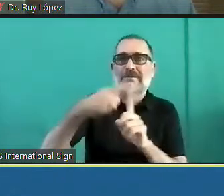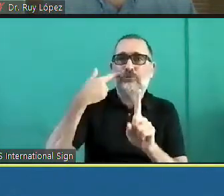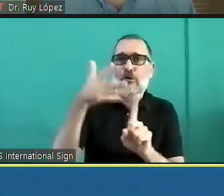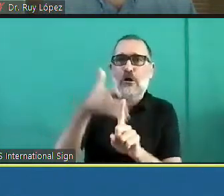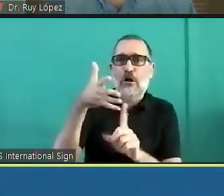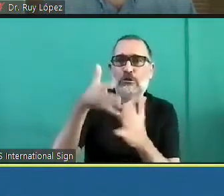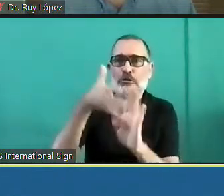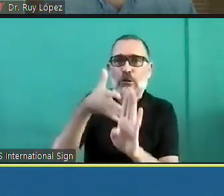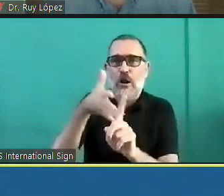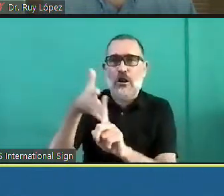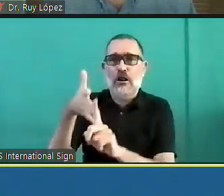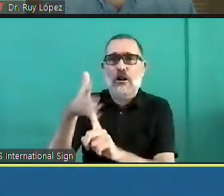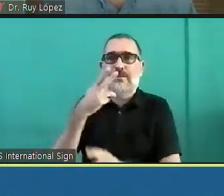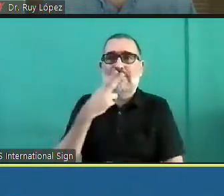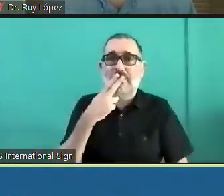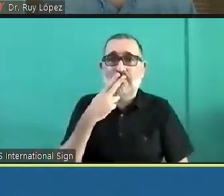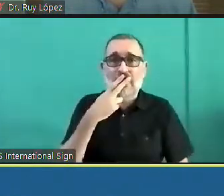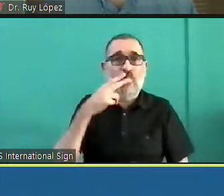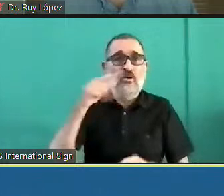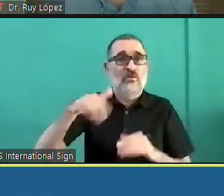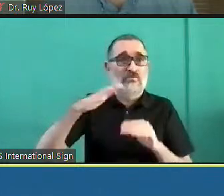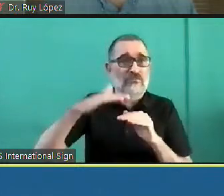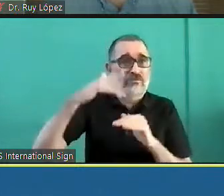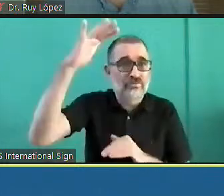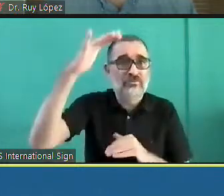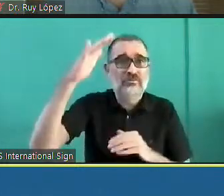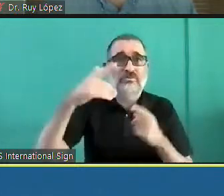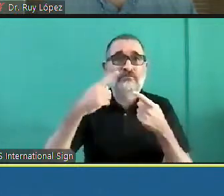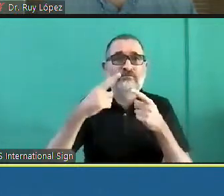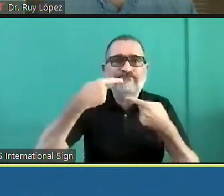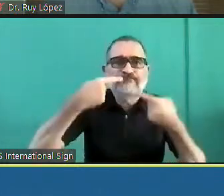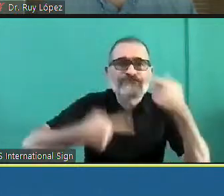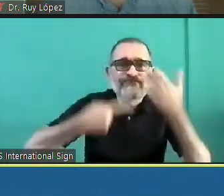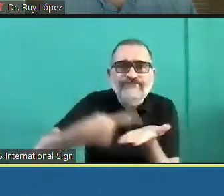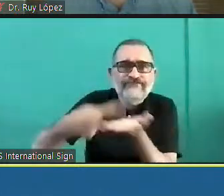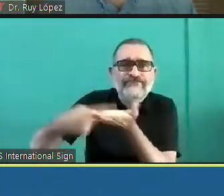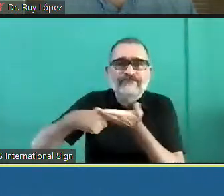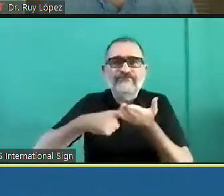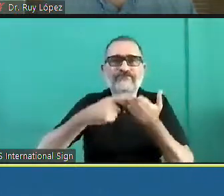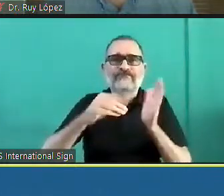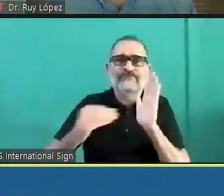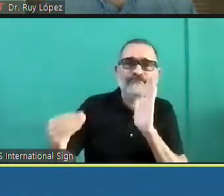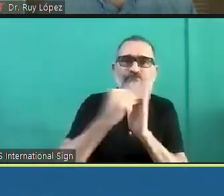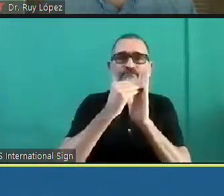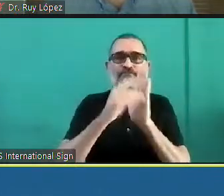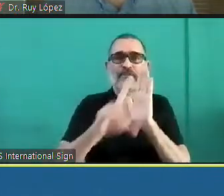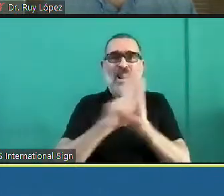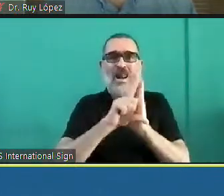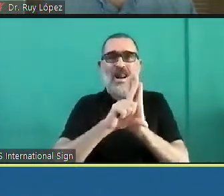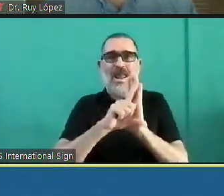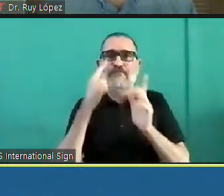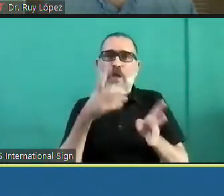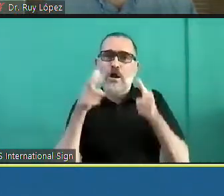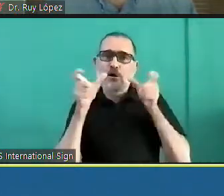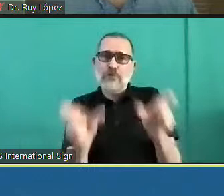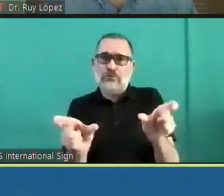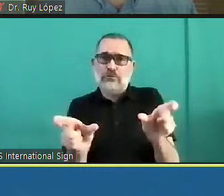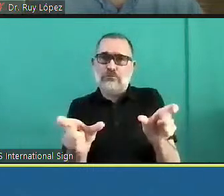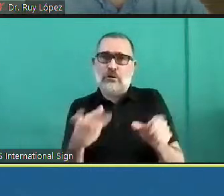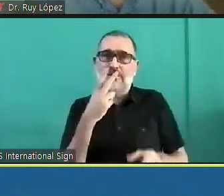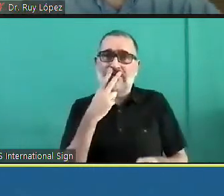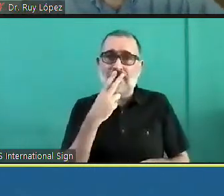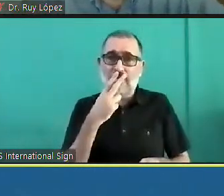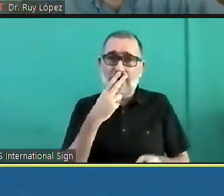previous high-level leadership positions, working at the federal level of government and in academia. So I give you the word,